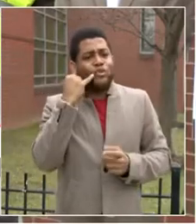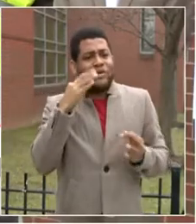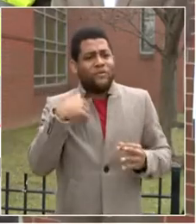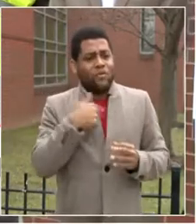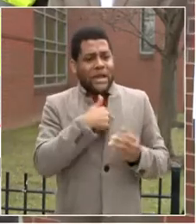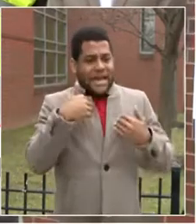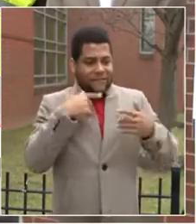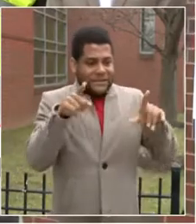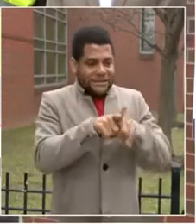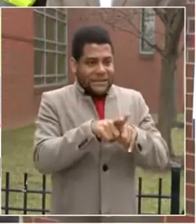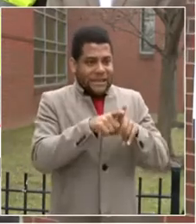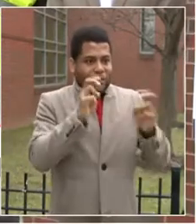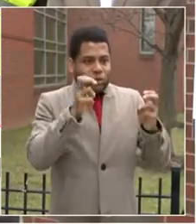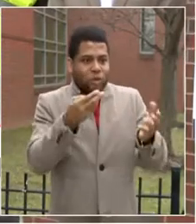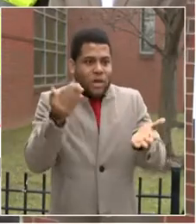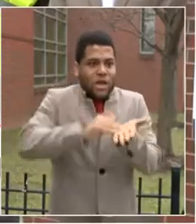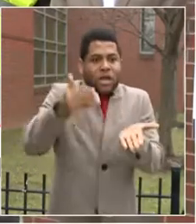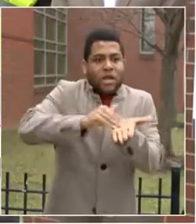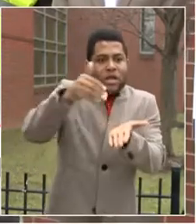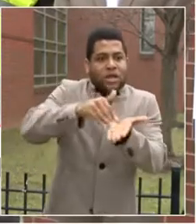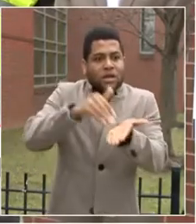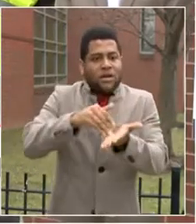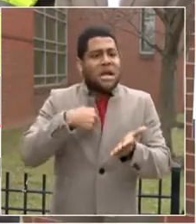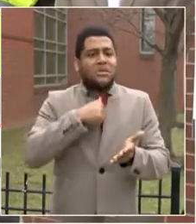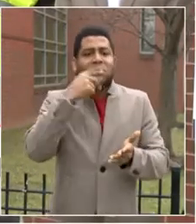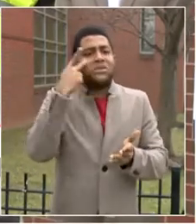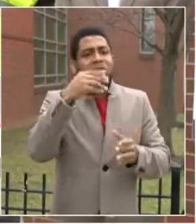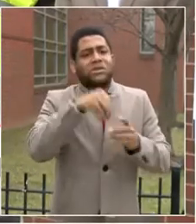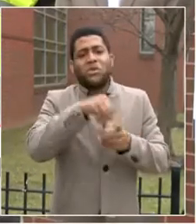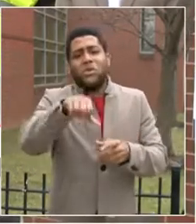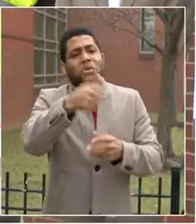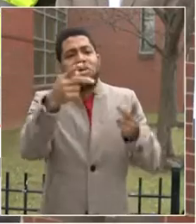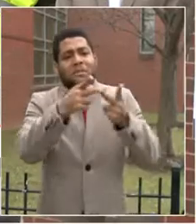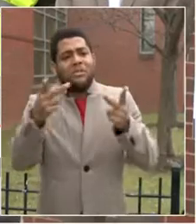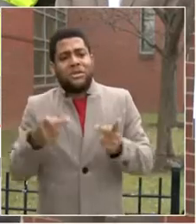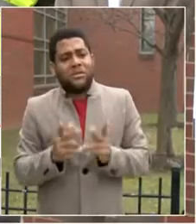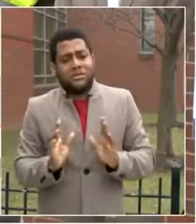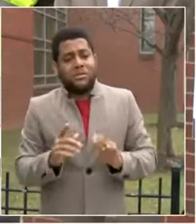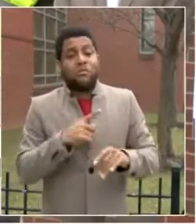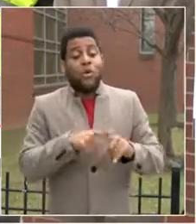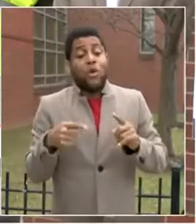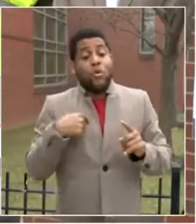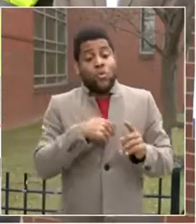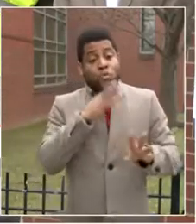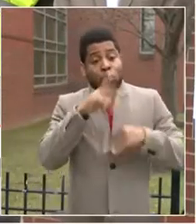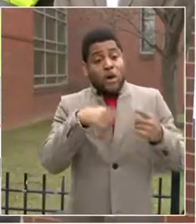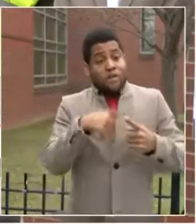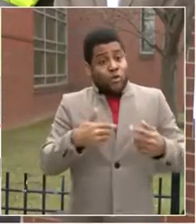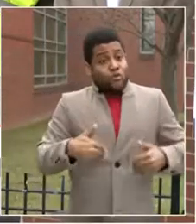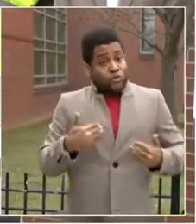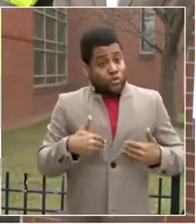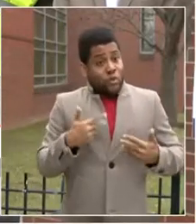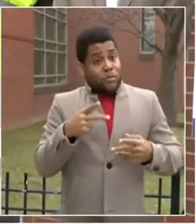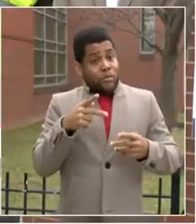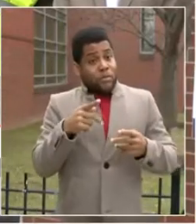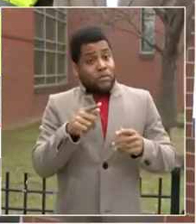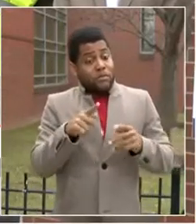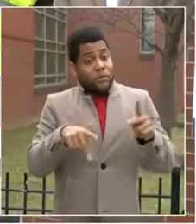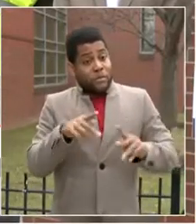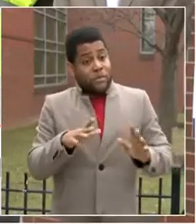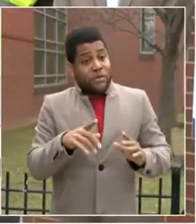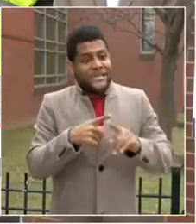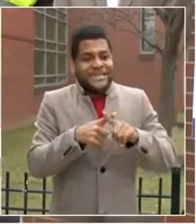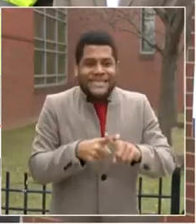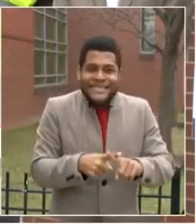in other places. But let me speak for a moment about juveniles, because it is a different group than the group that Director Harley Harper was